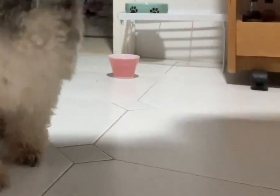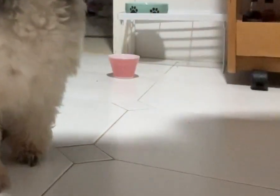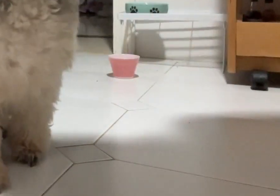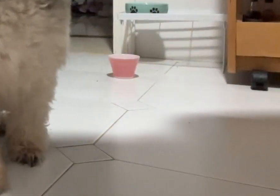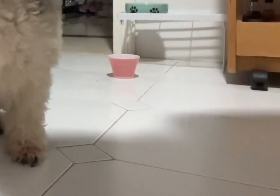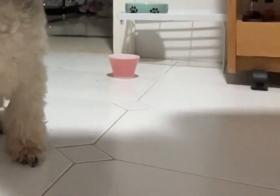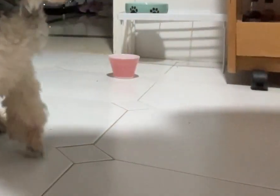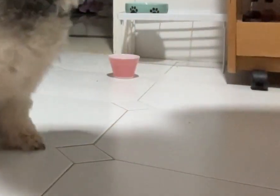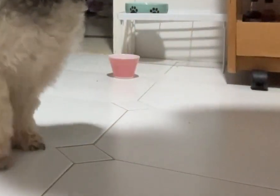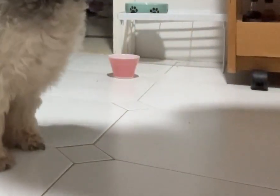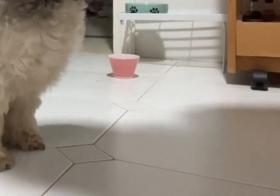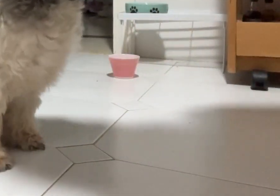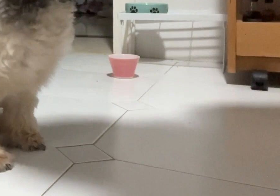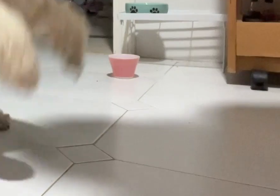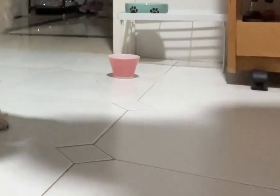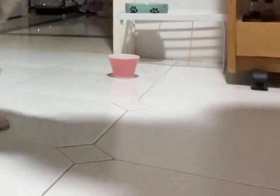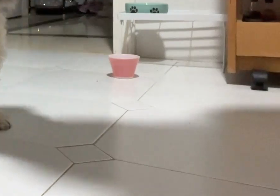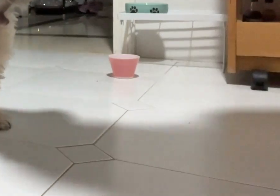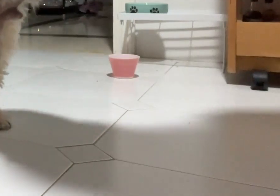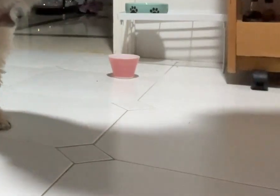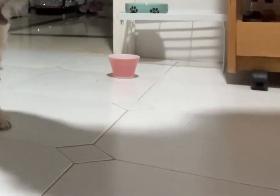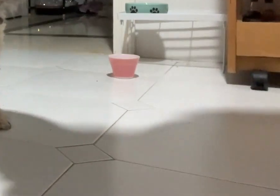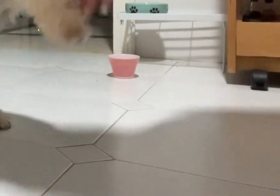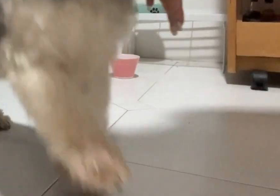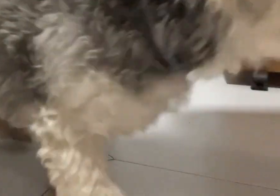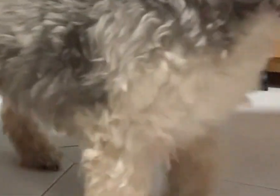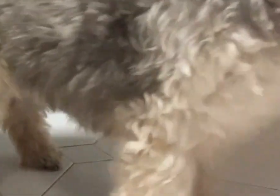Sit. High five.